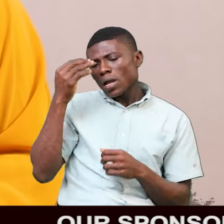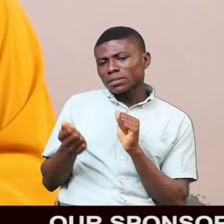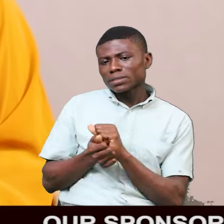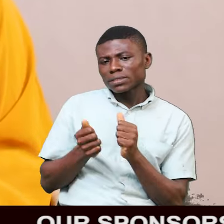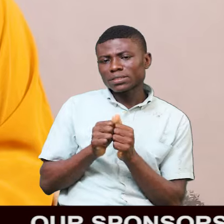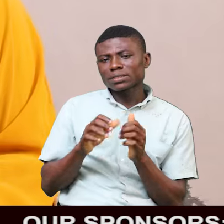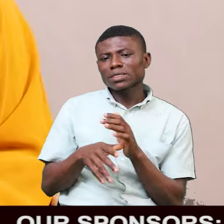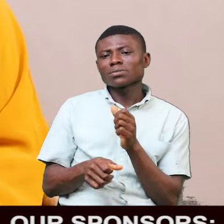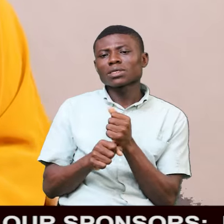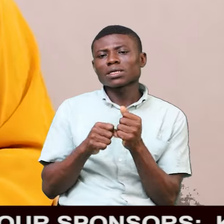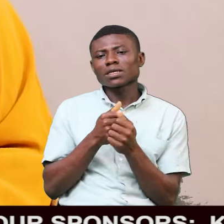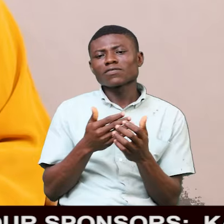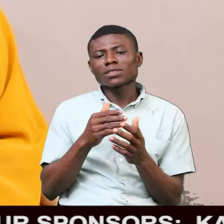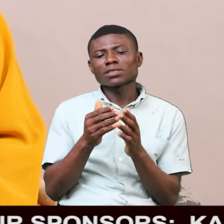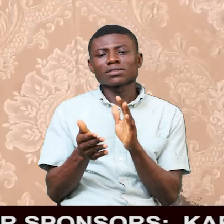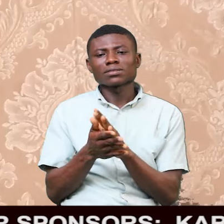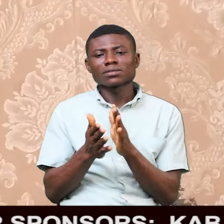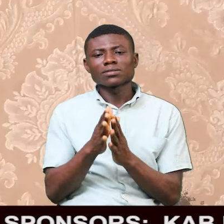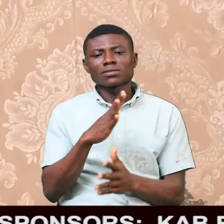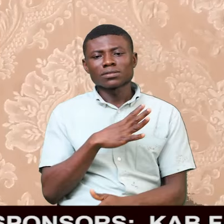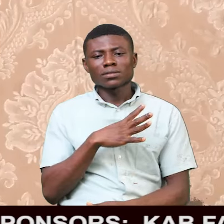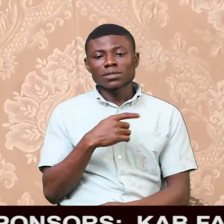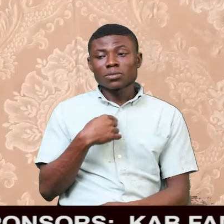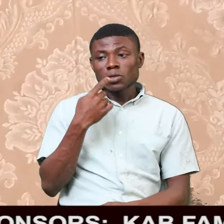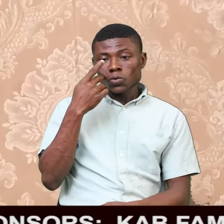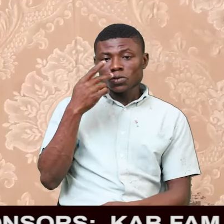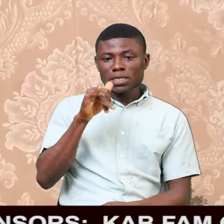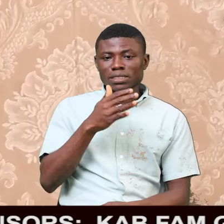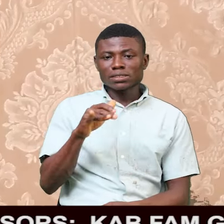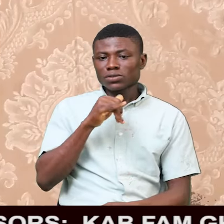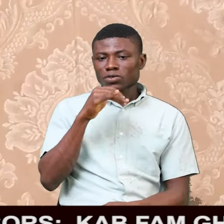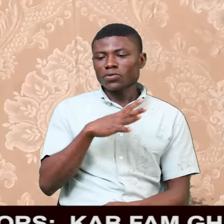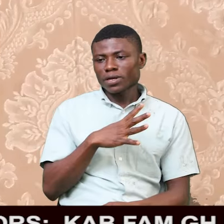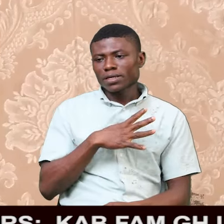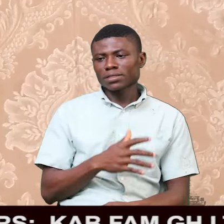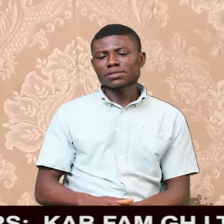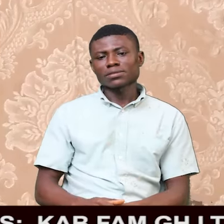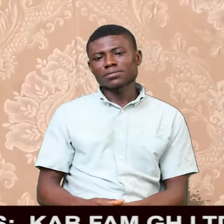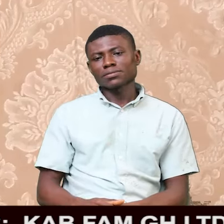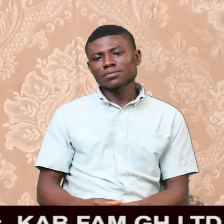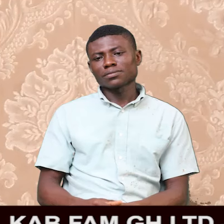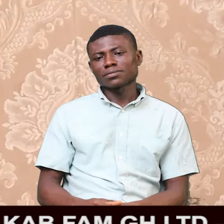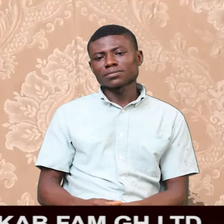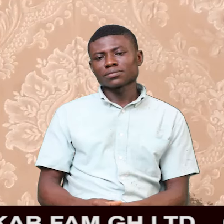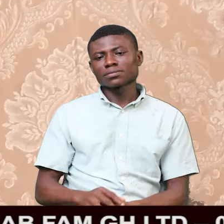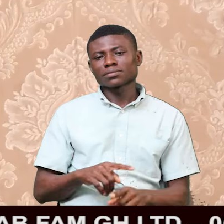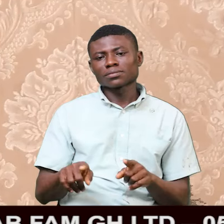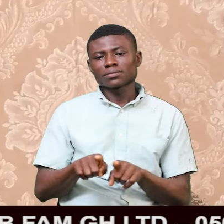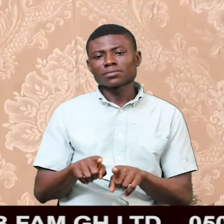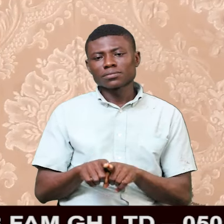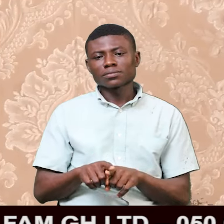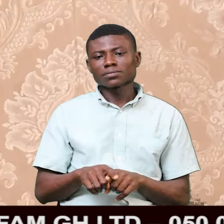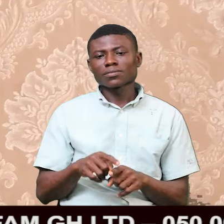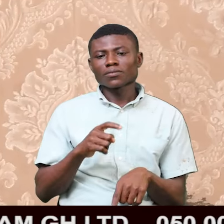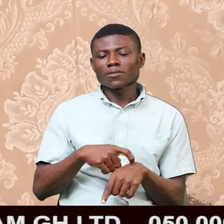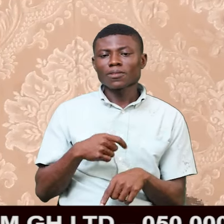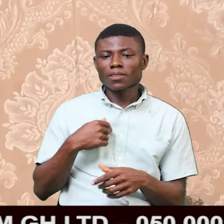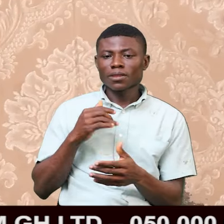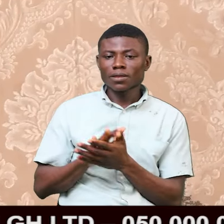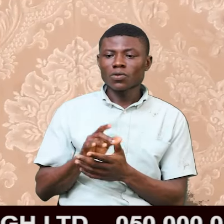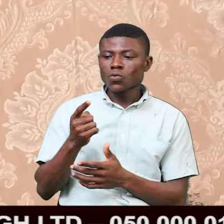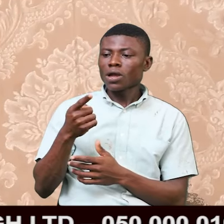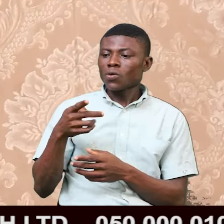ma bibia hyehye hyede hye me hu se ne ma enko ye okay na men so me ko ma wawe me ka say